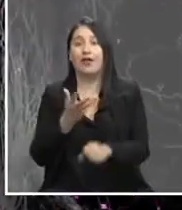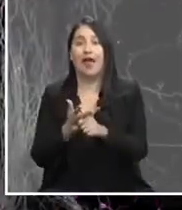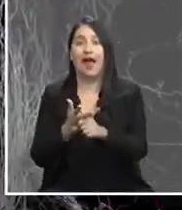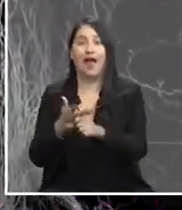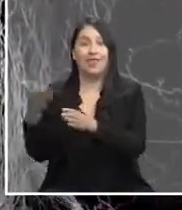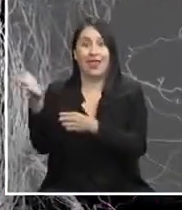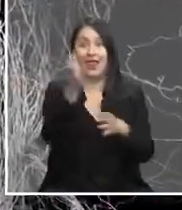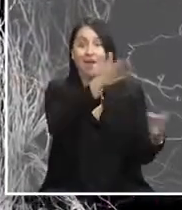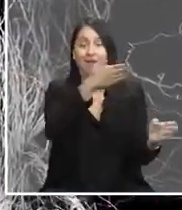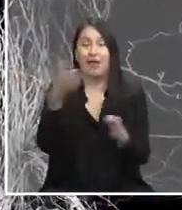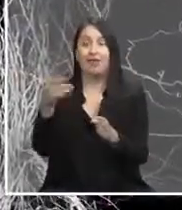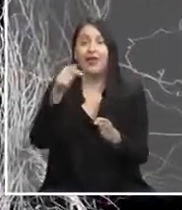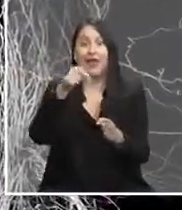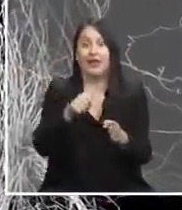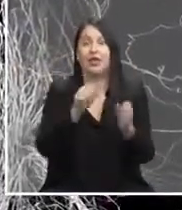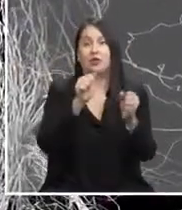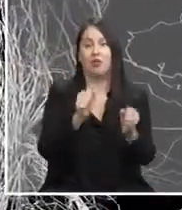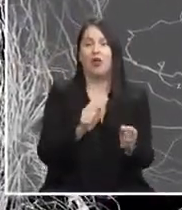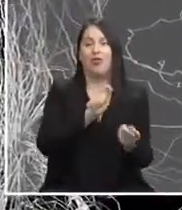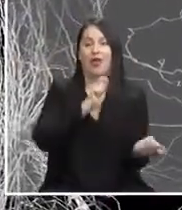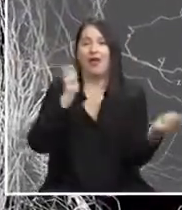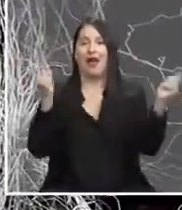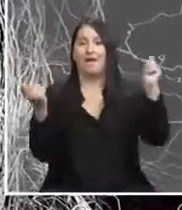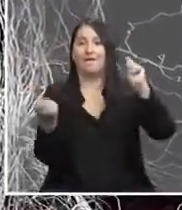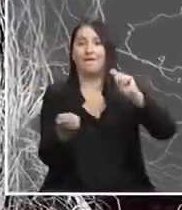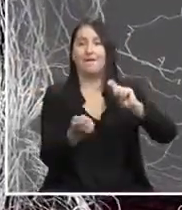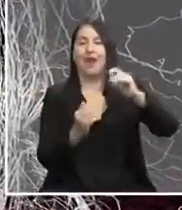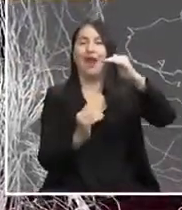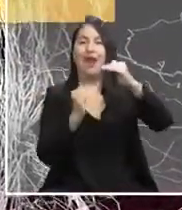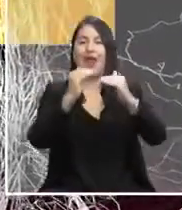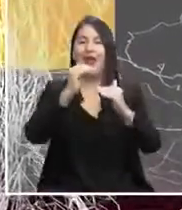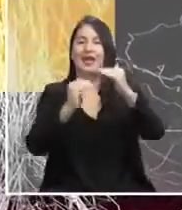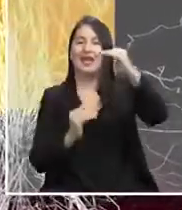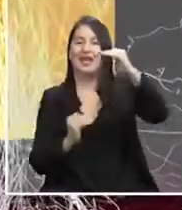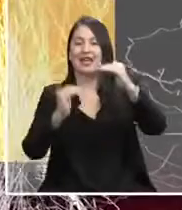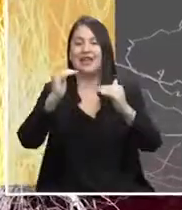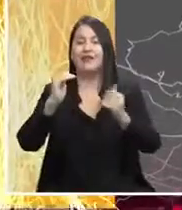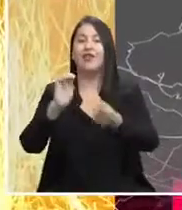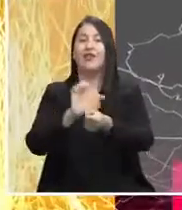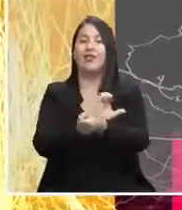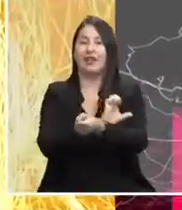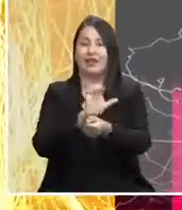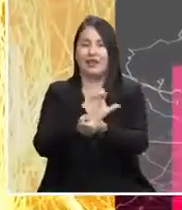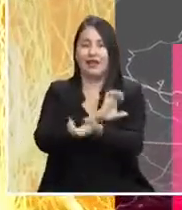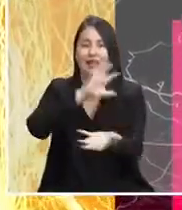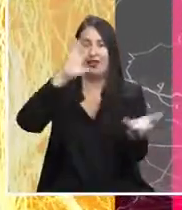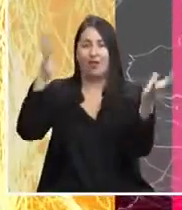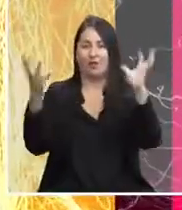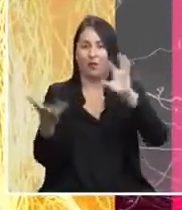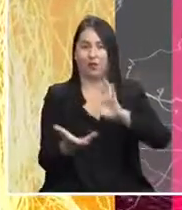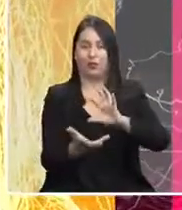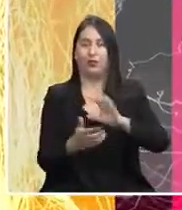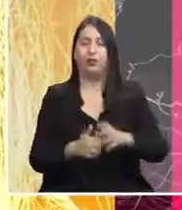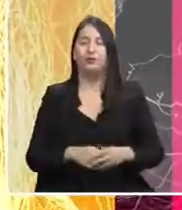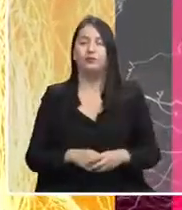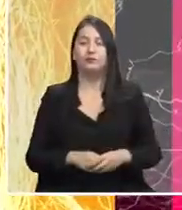That CO2 is a greenhouse gas that's been known since the late 1800s, but it was only in the 1950s